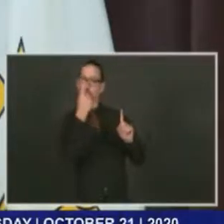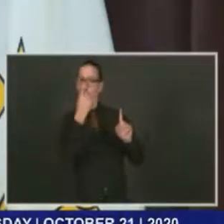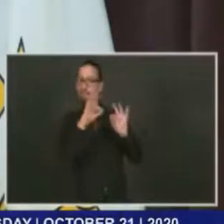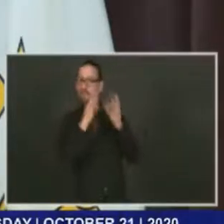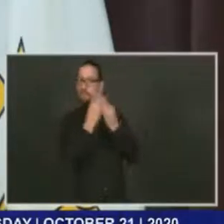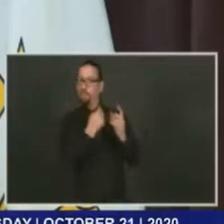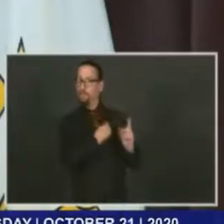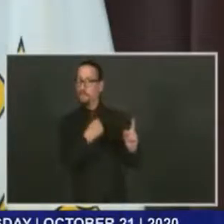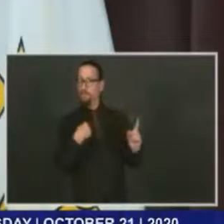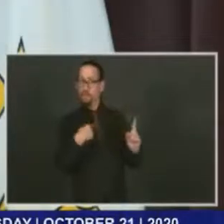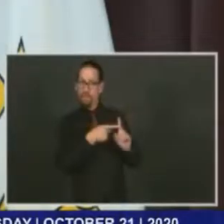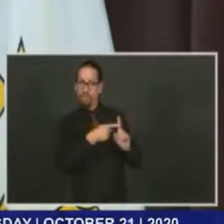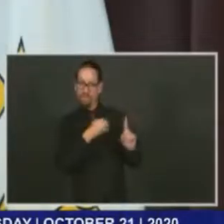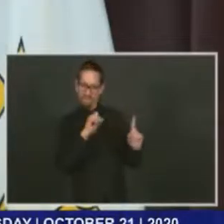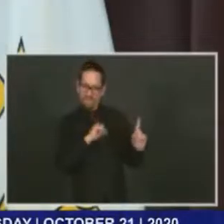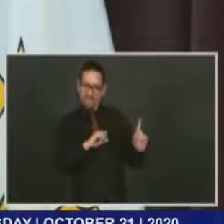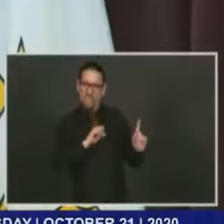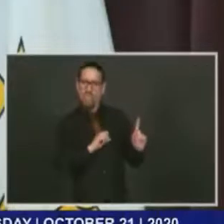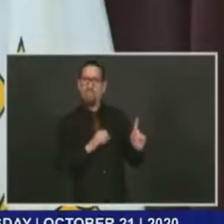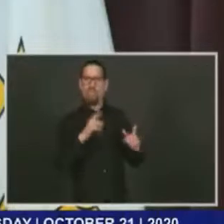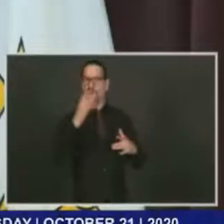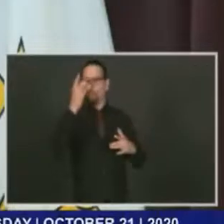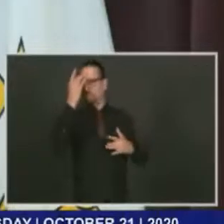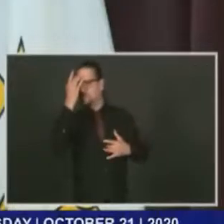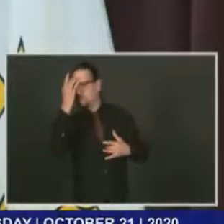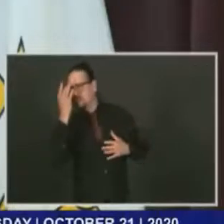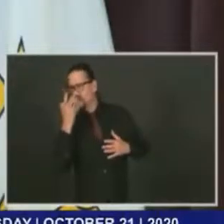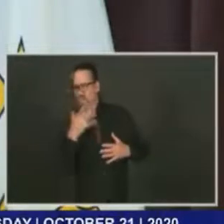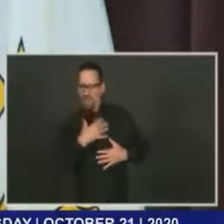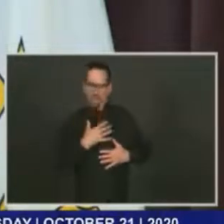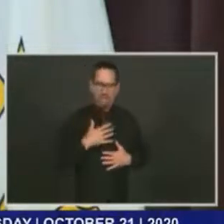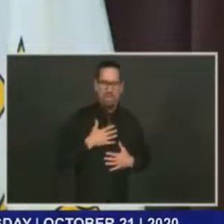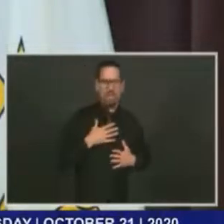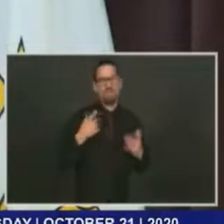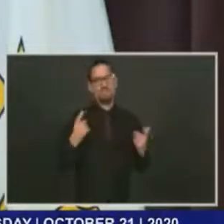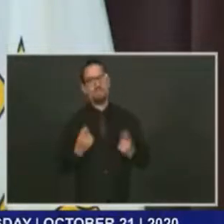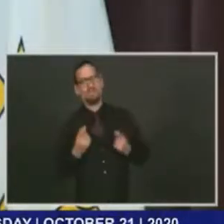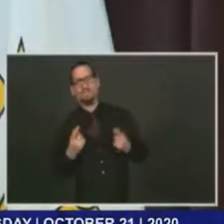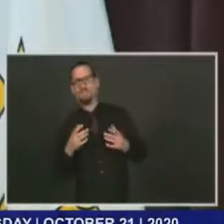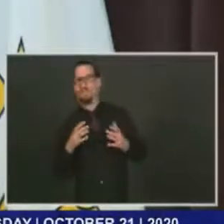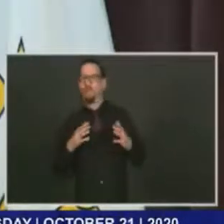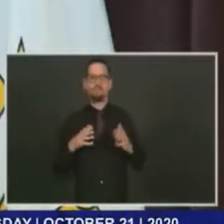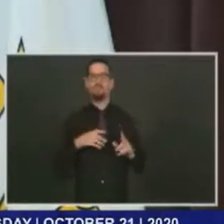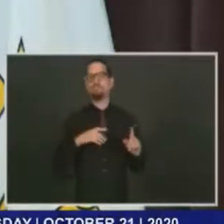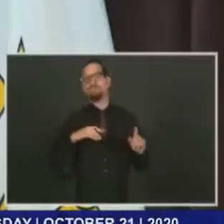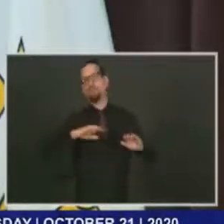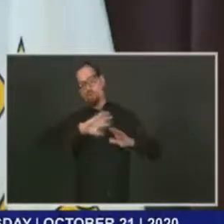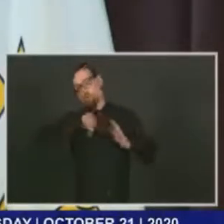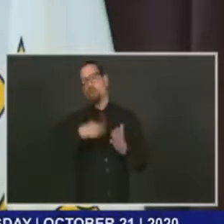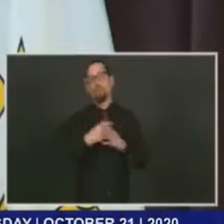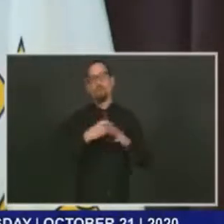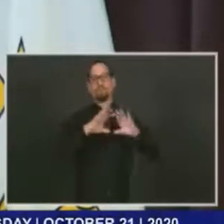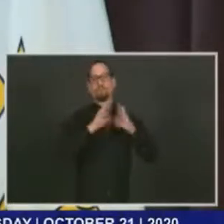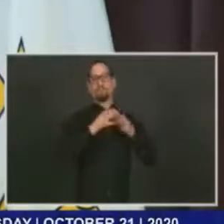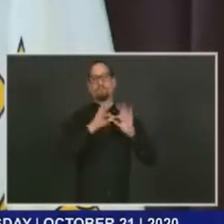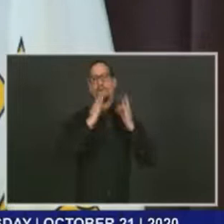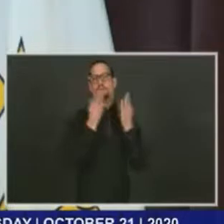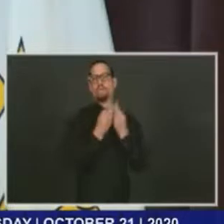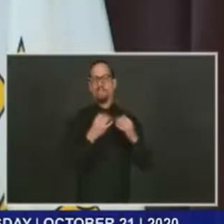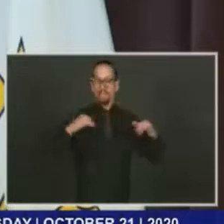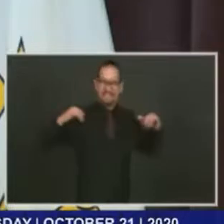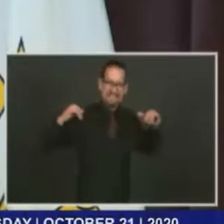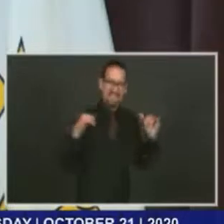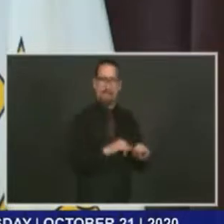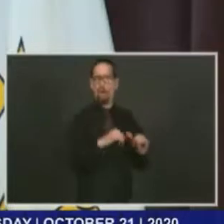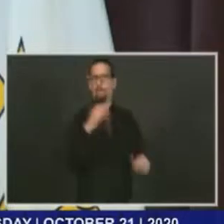new cough, difficulty breathing, loss of smell or taste, have everyone stay home until testing can